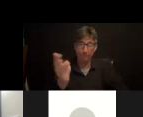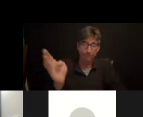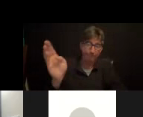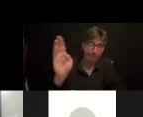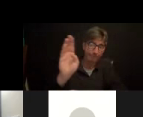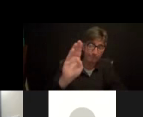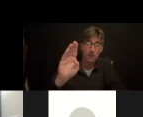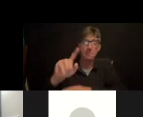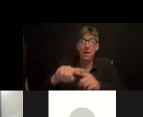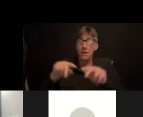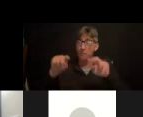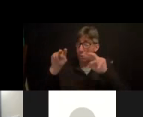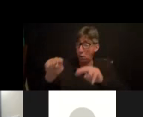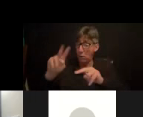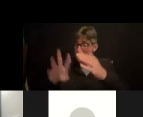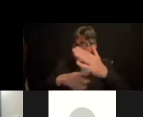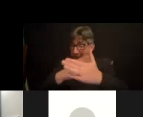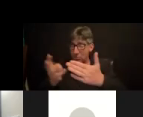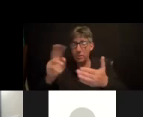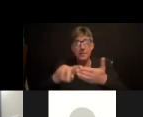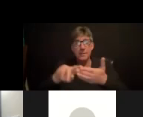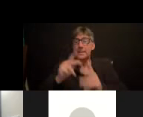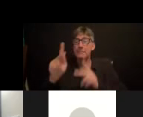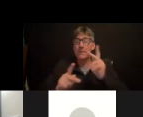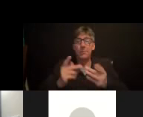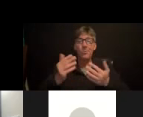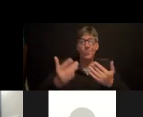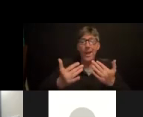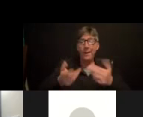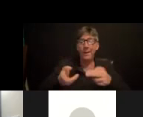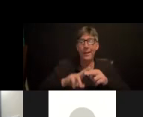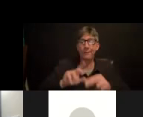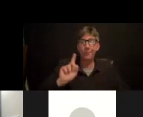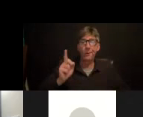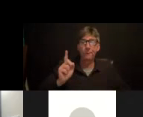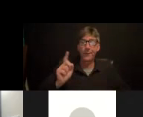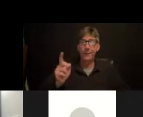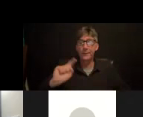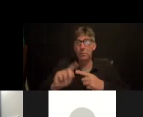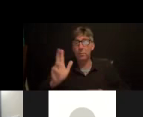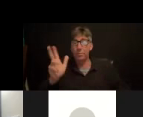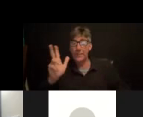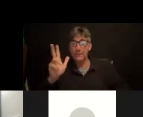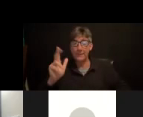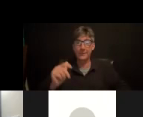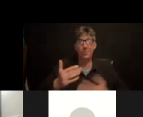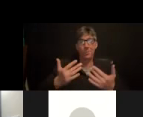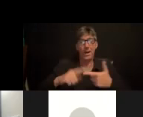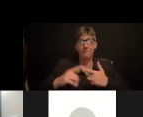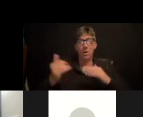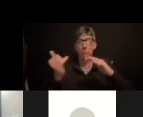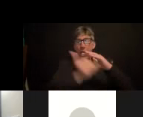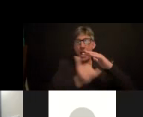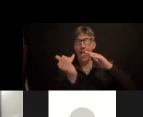when we actually look at the schedules, that really only means that people will be waiting for 1 to 3 more minutes on average for a train. So it's still a very high level